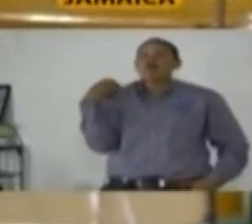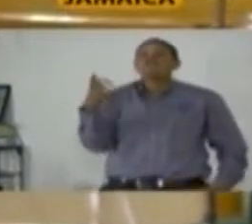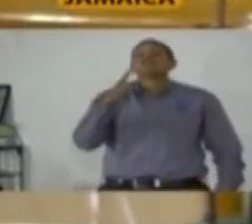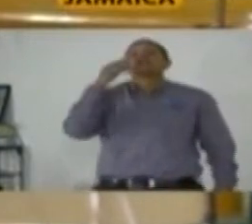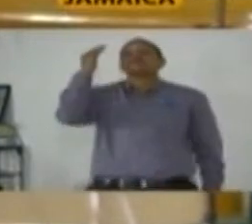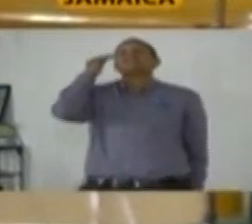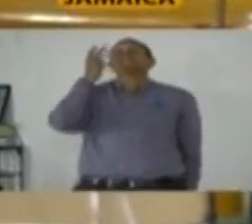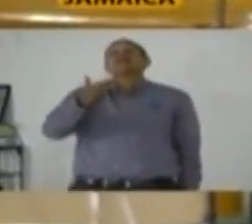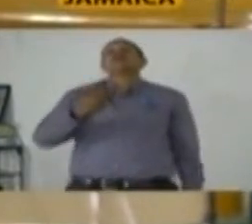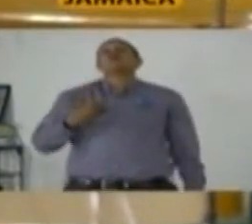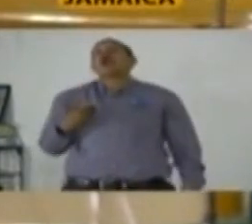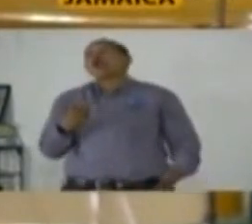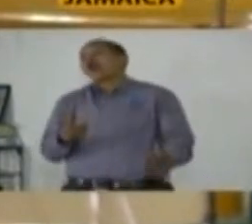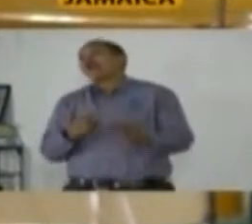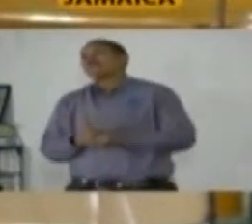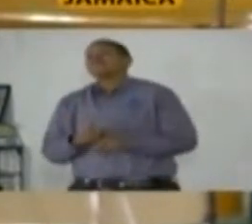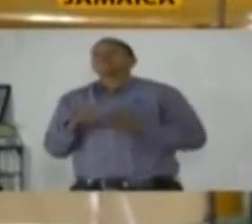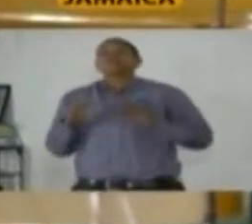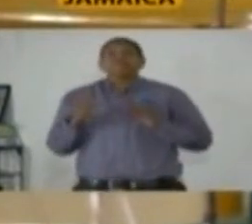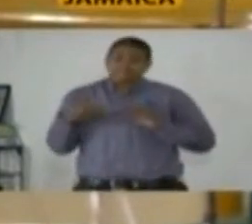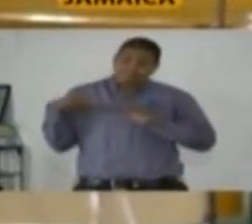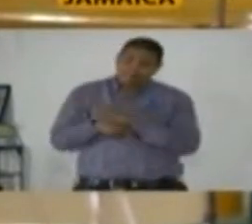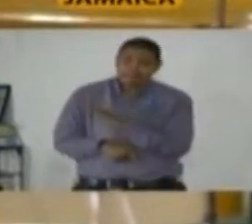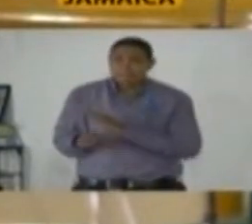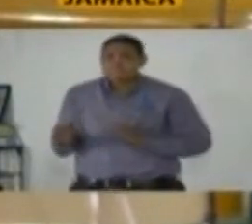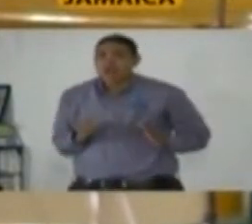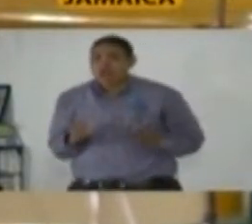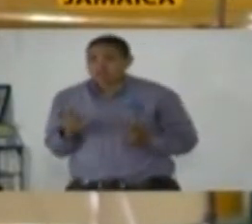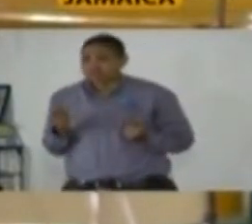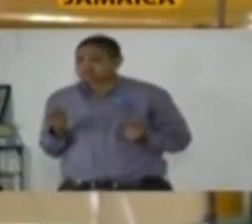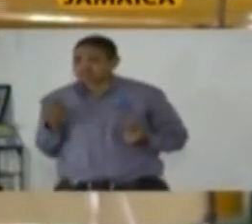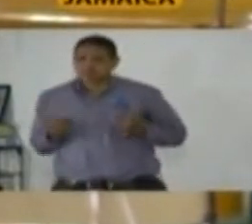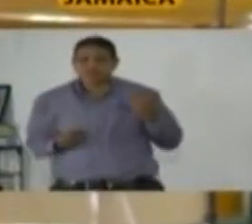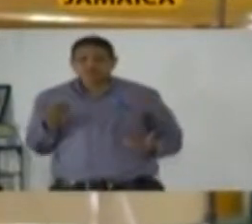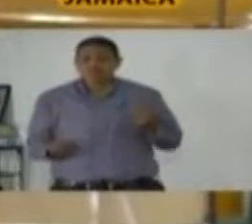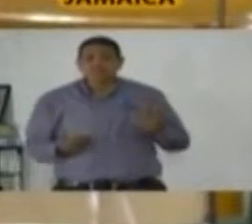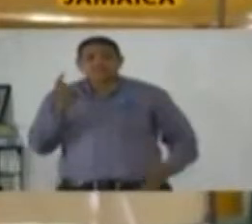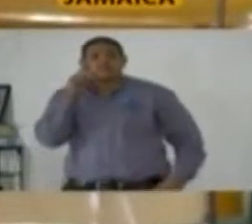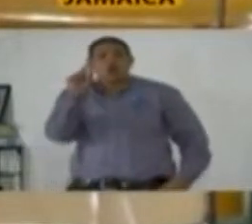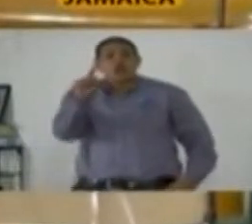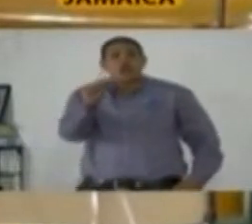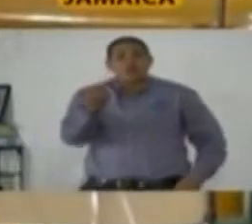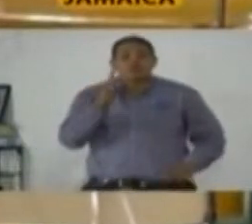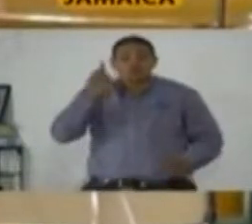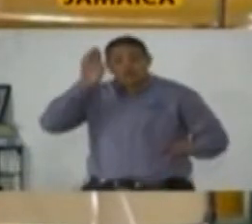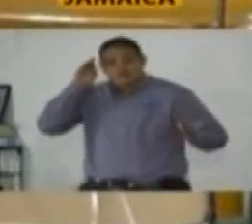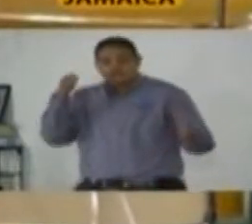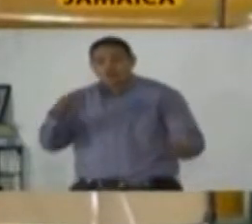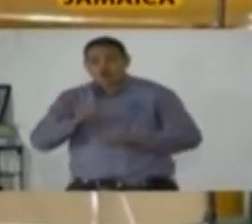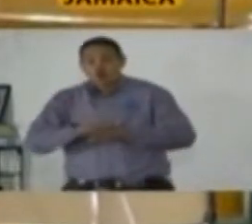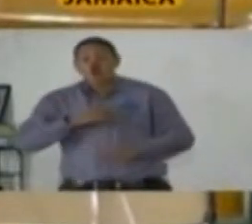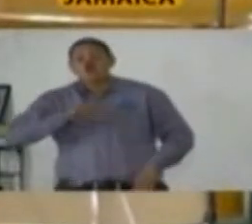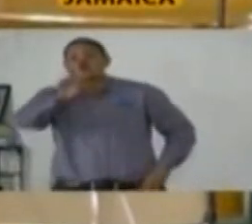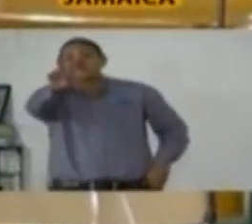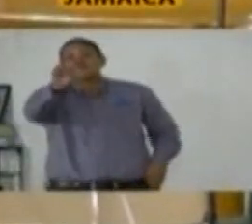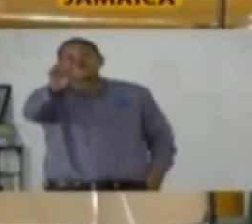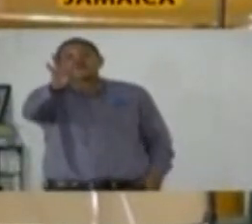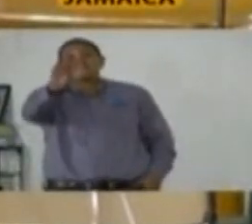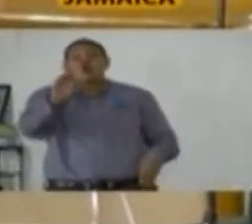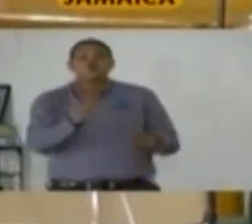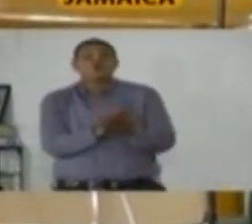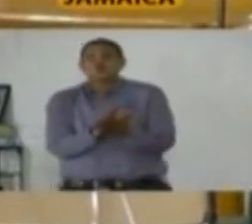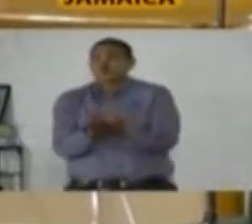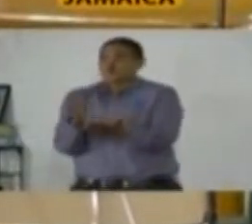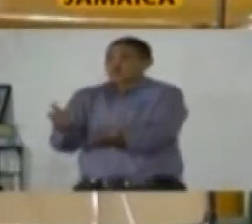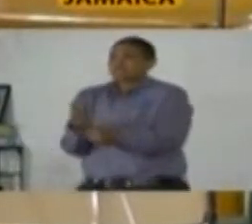have an upcoming intense 3-day planning exercise in the 4th week in April, with a focus on our 240 schools that